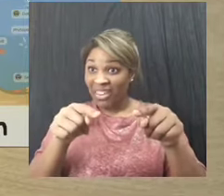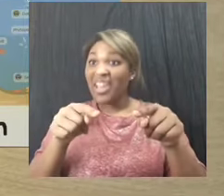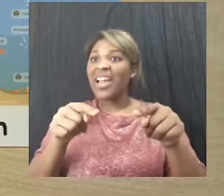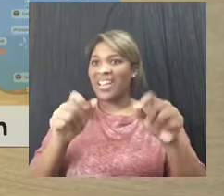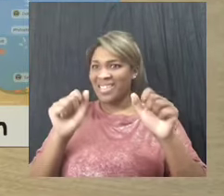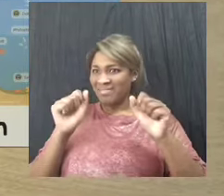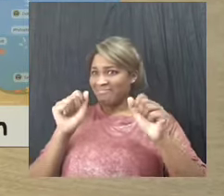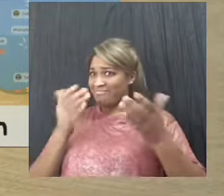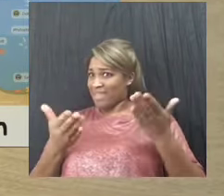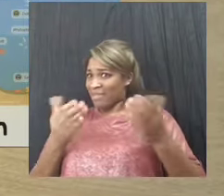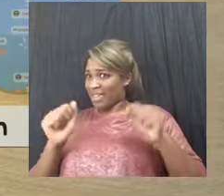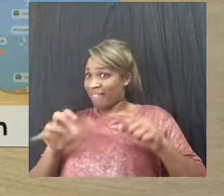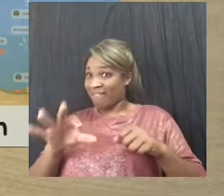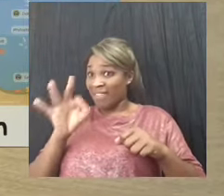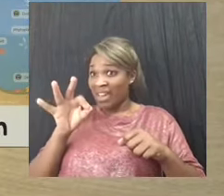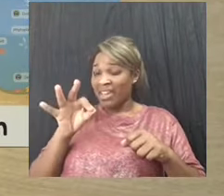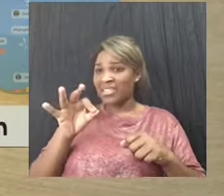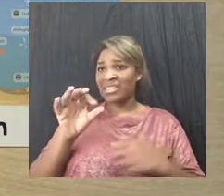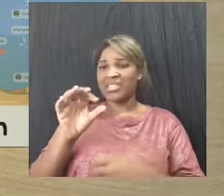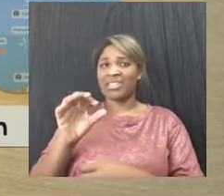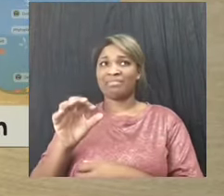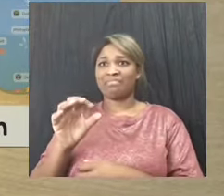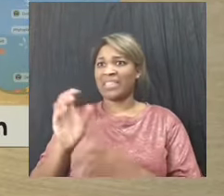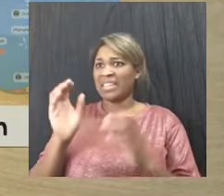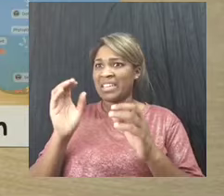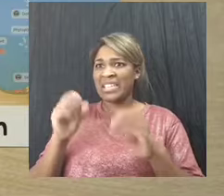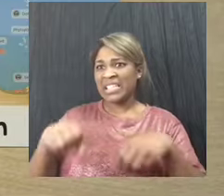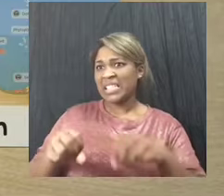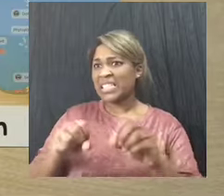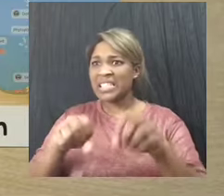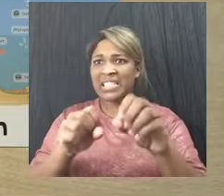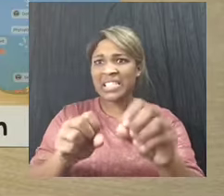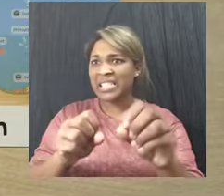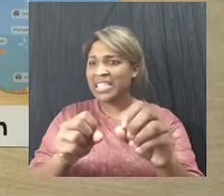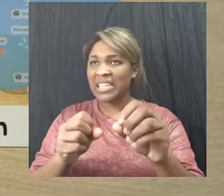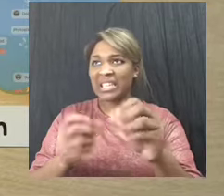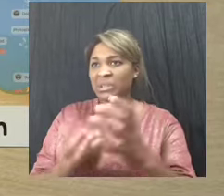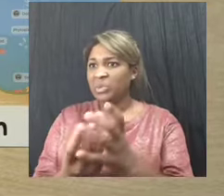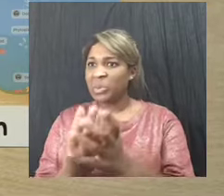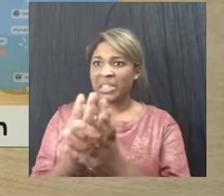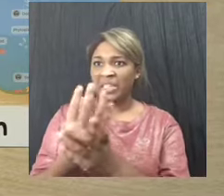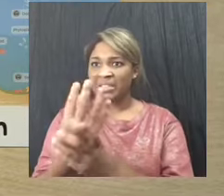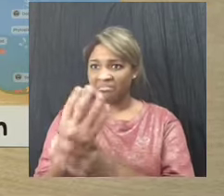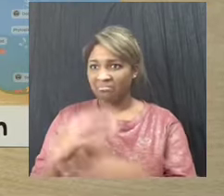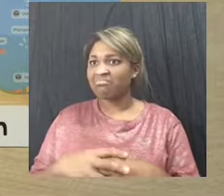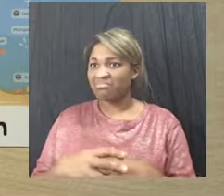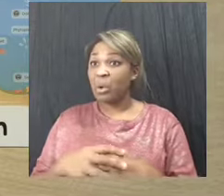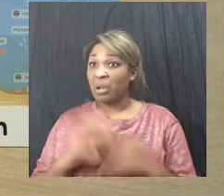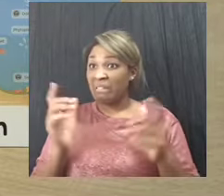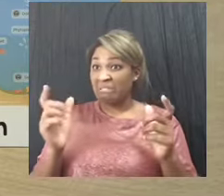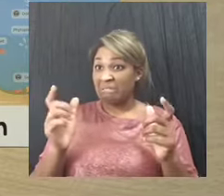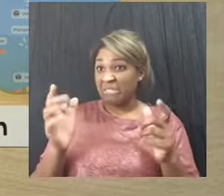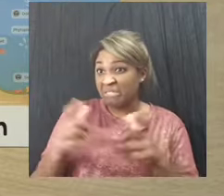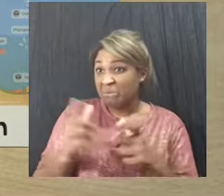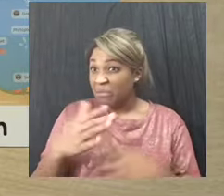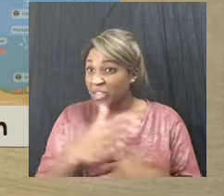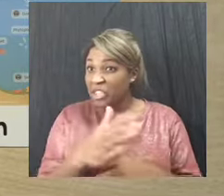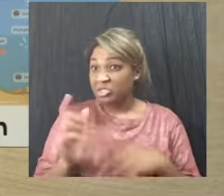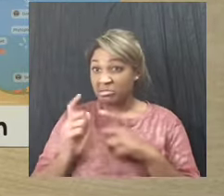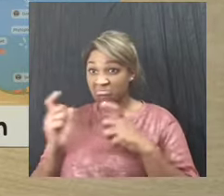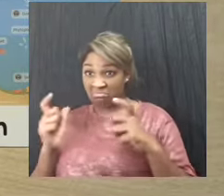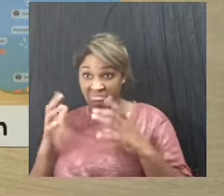find some seaweed. We would find fish, small fish. We would find larger fish that